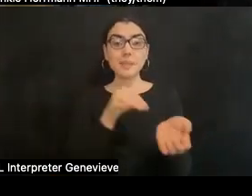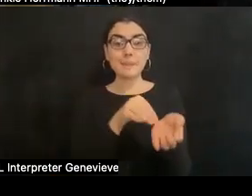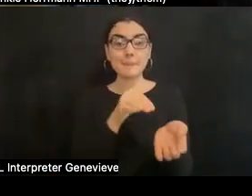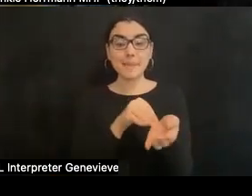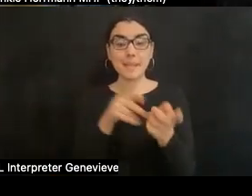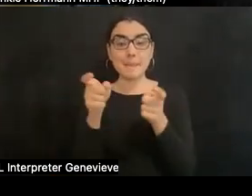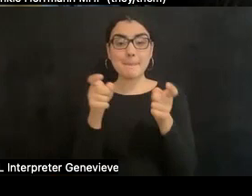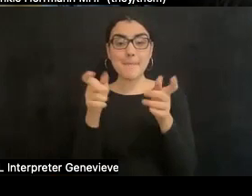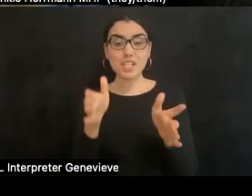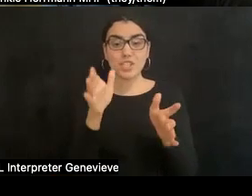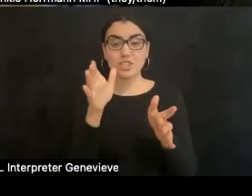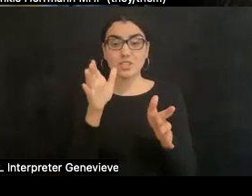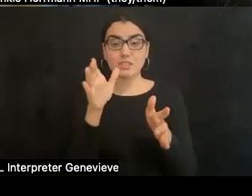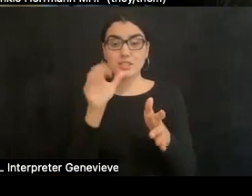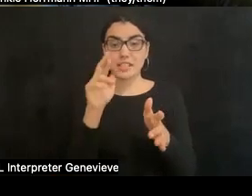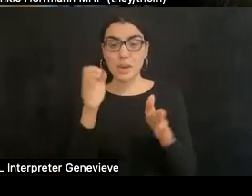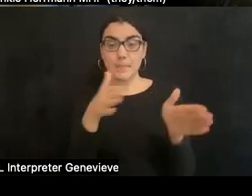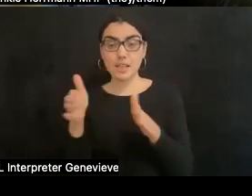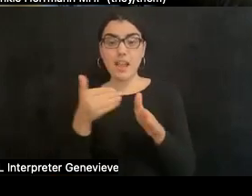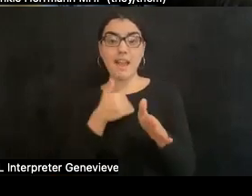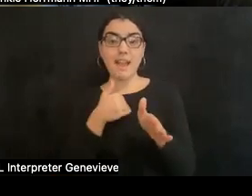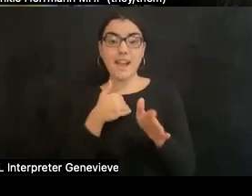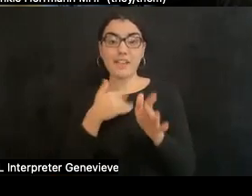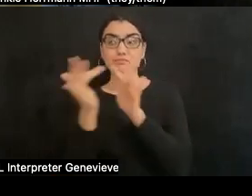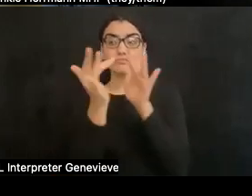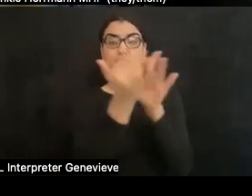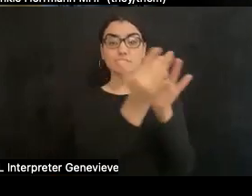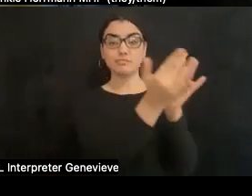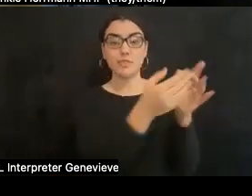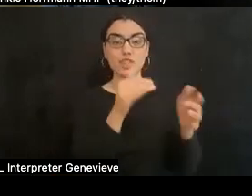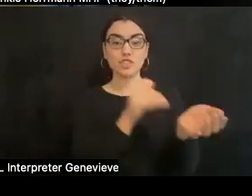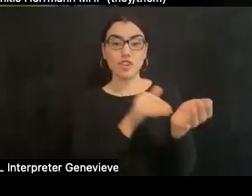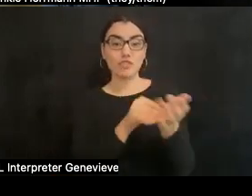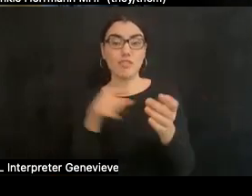managed care plans have their network of providers, and they have their things they